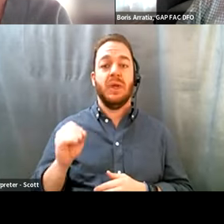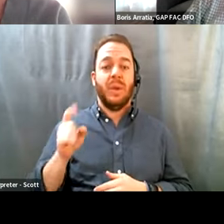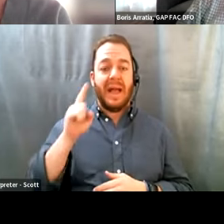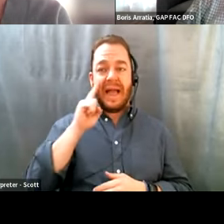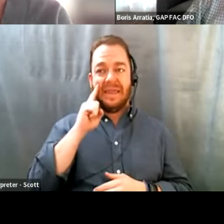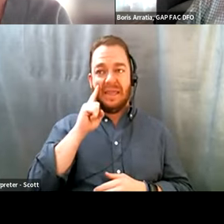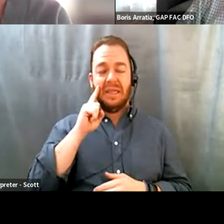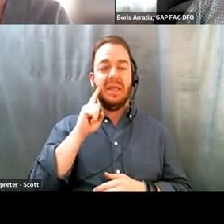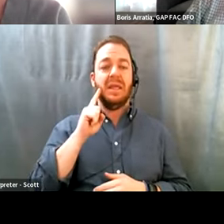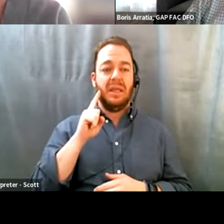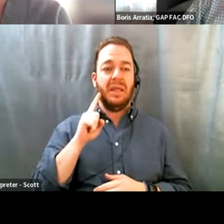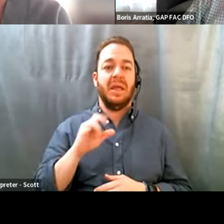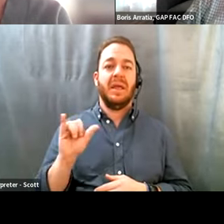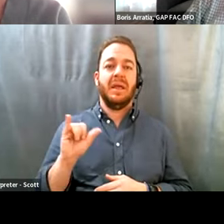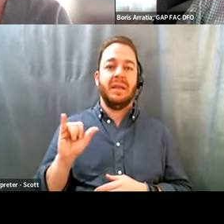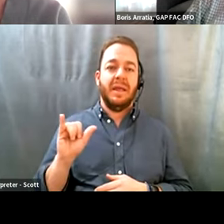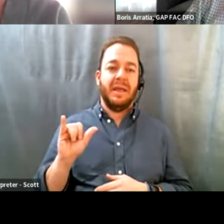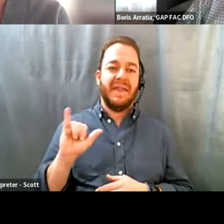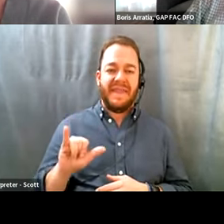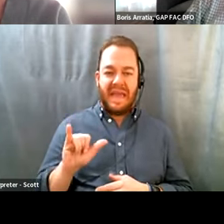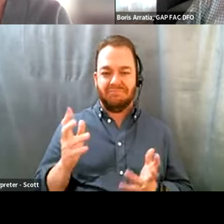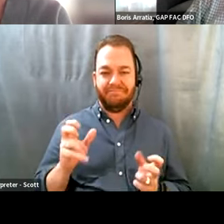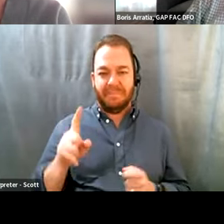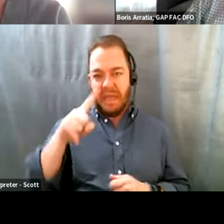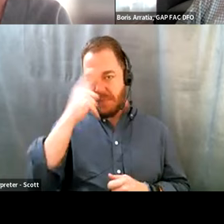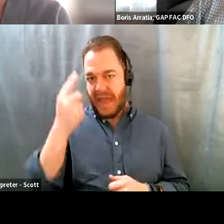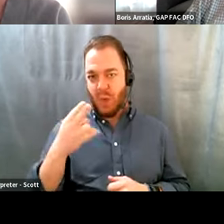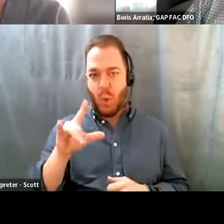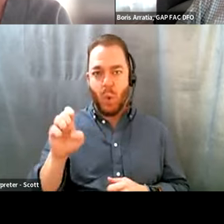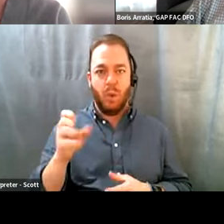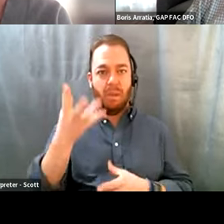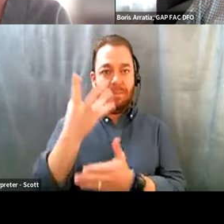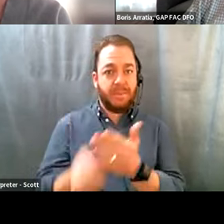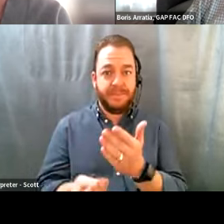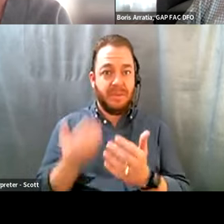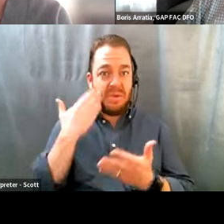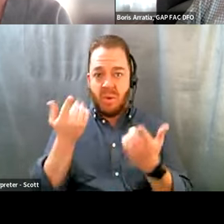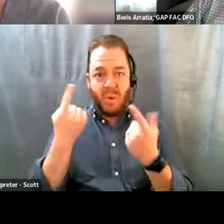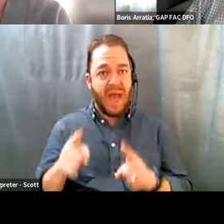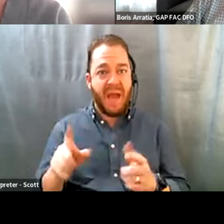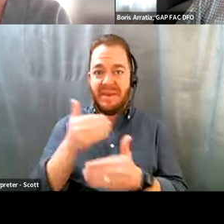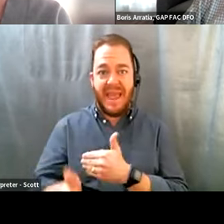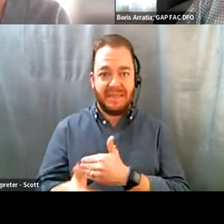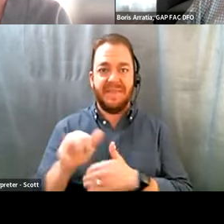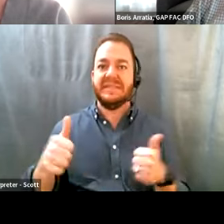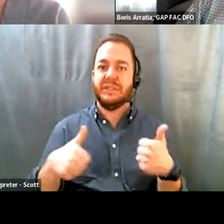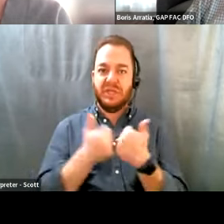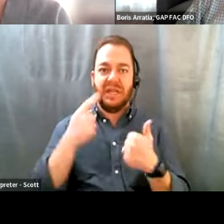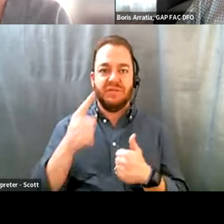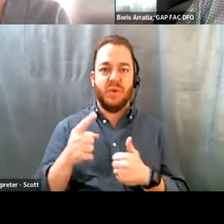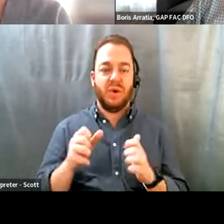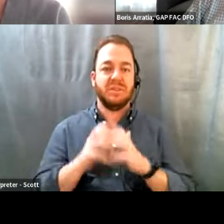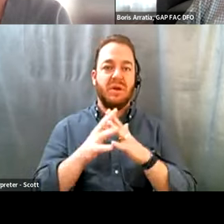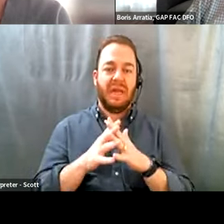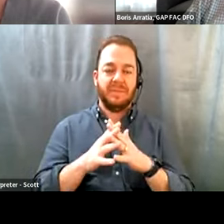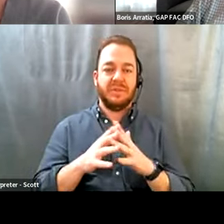it's kind of when things kind of go into that black hole, and not knowing what's going to happen next is a challenge for entrepreneurs. So